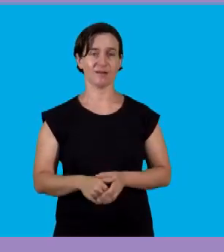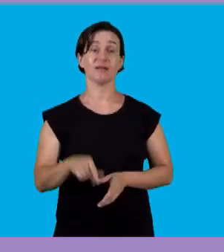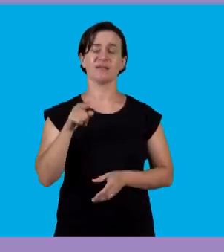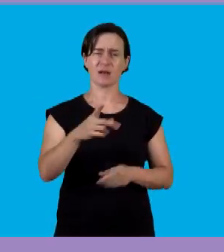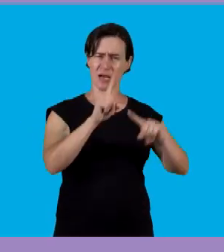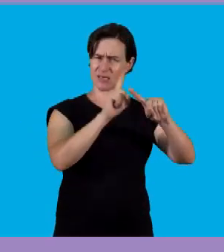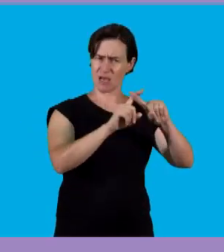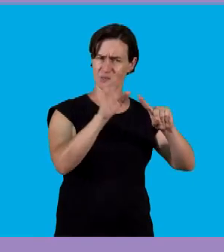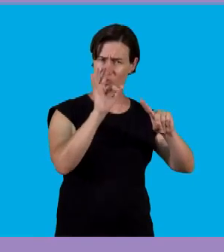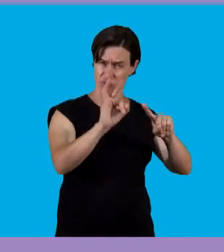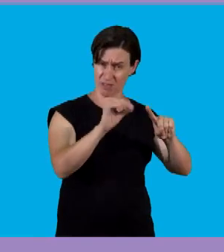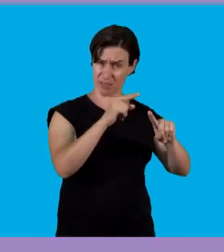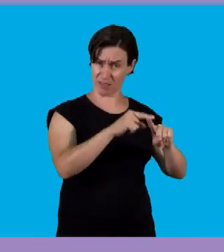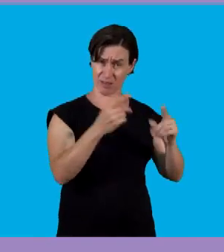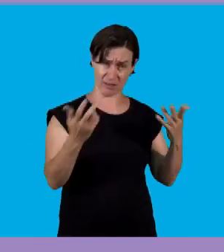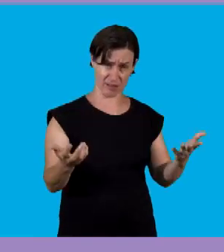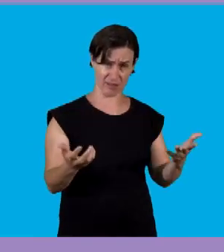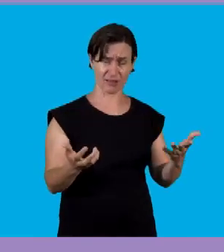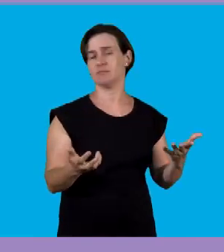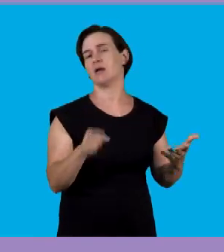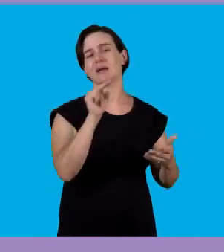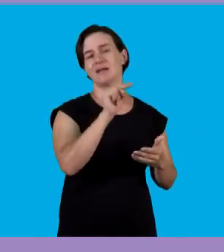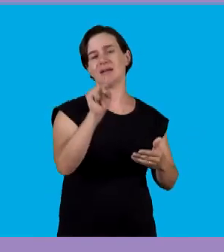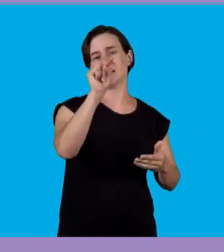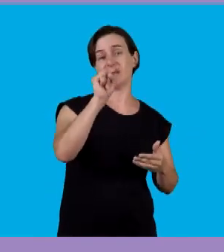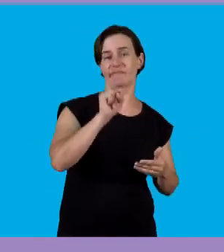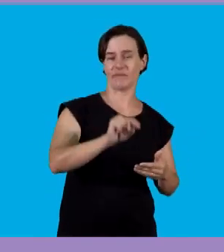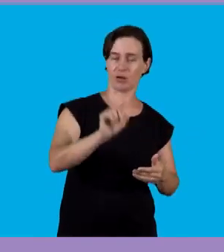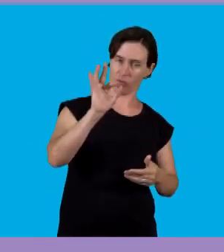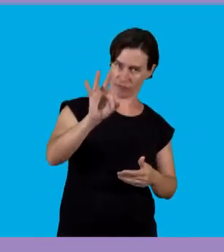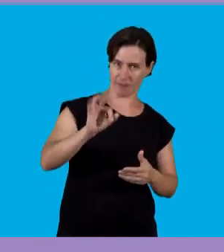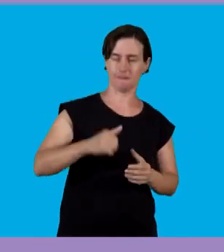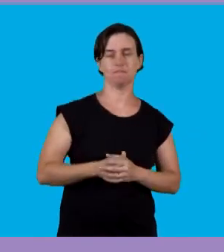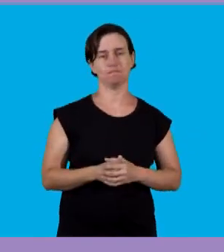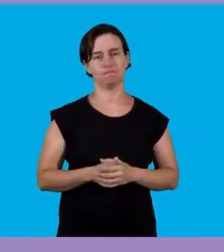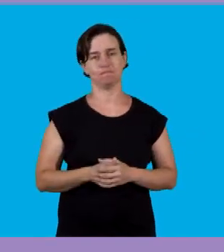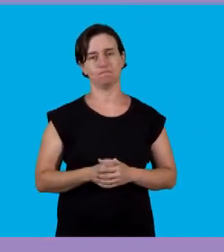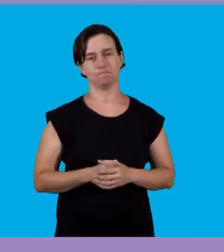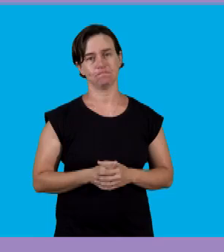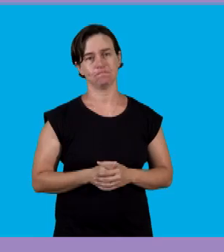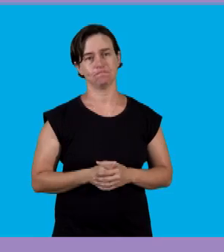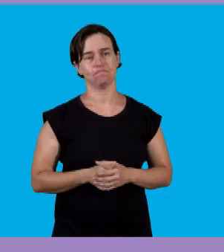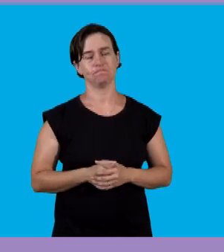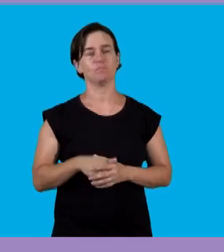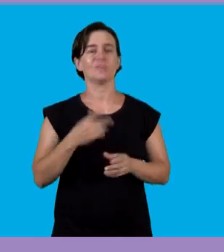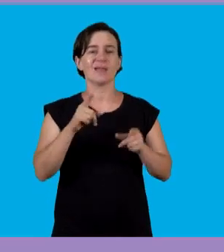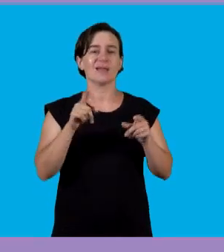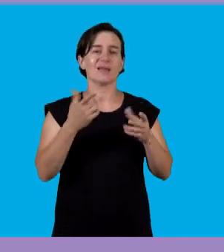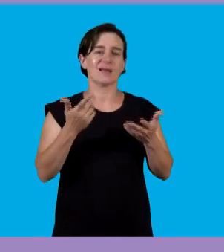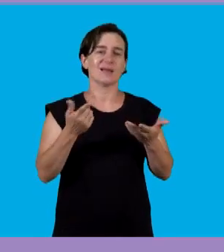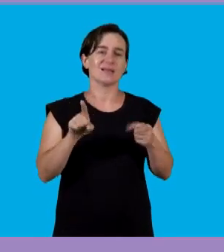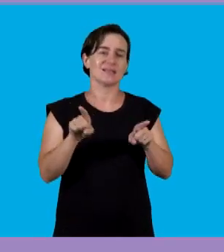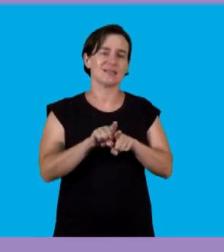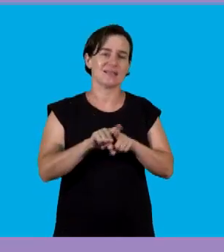multiplicative inverse of a multiply by 3 will be a divide by 3, which is of course the same as multiplying